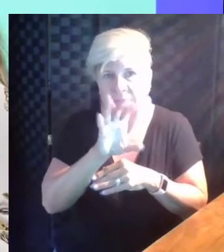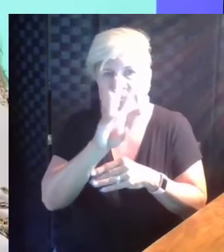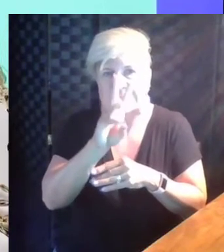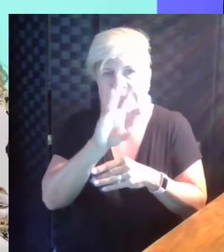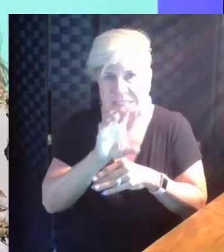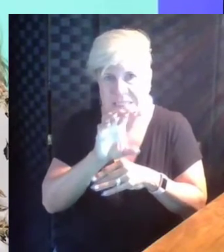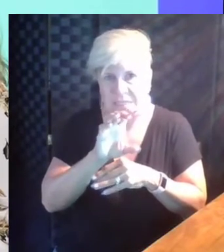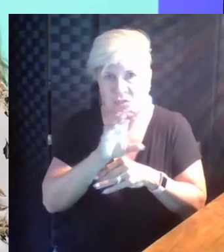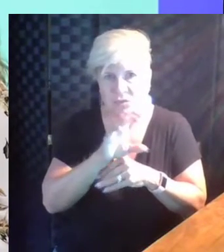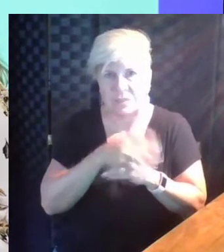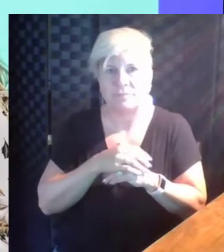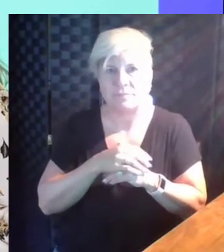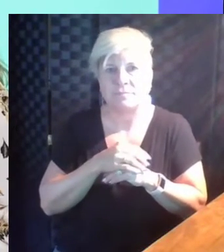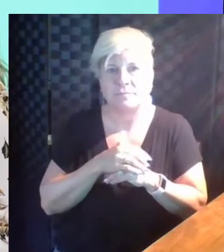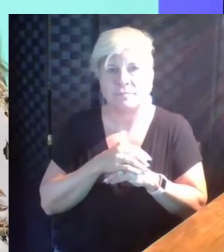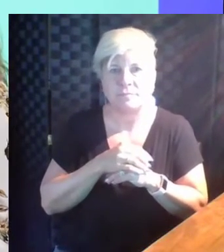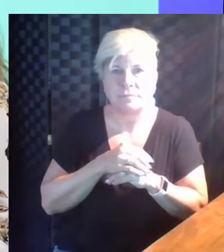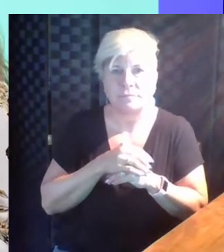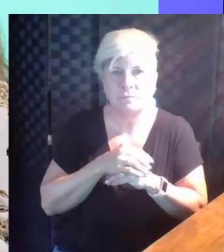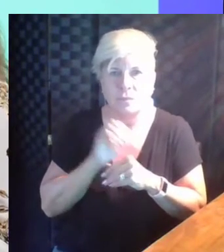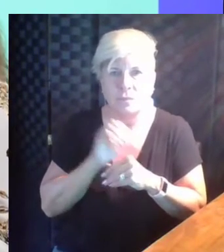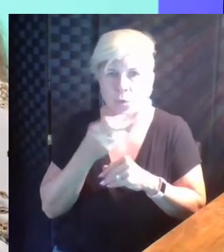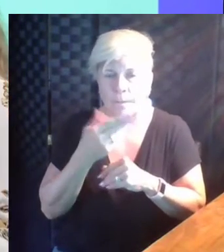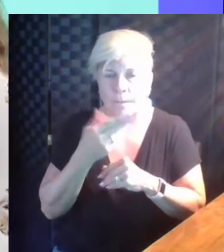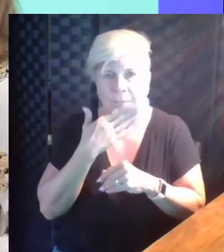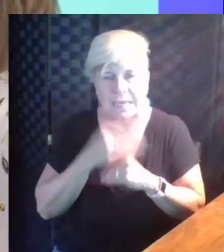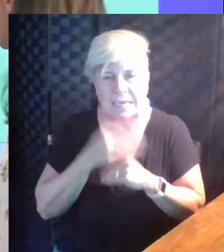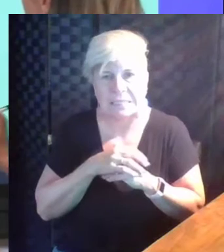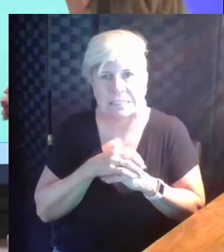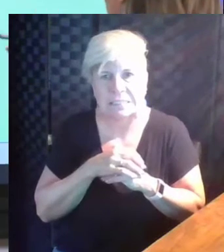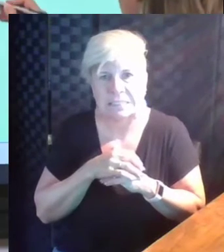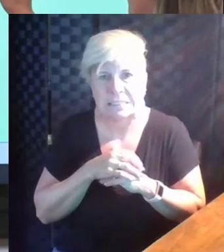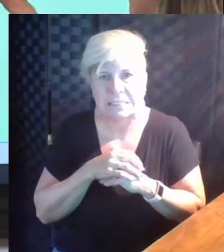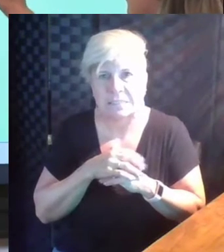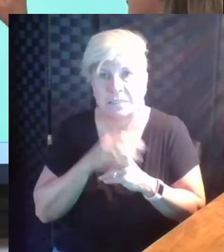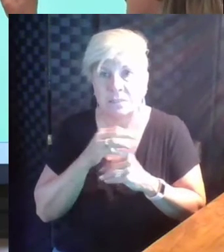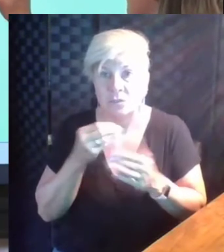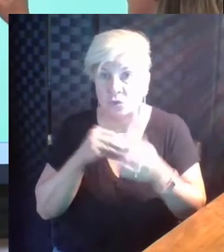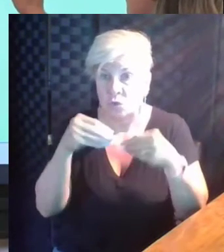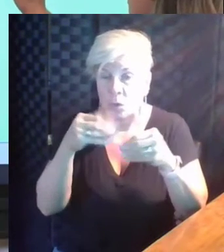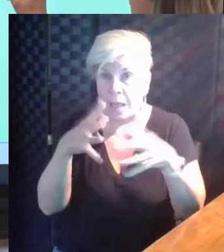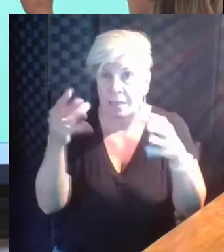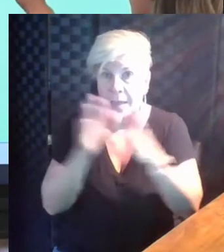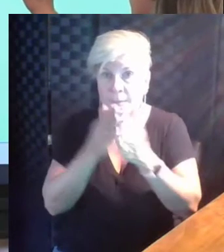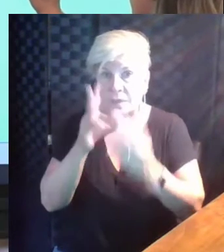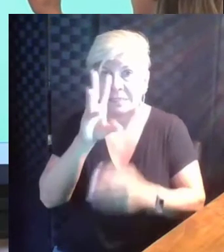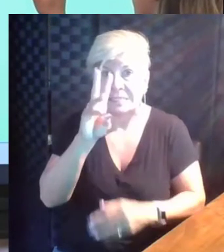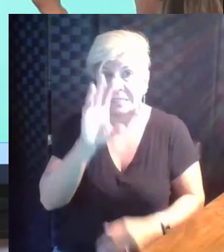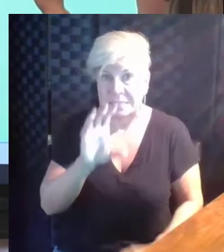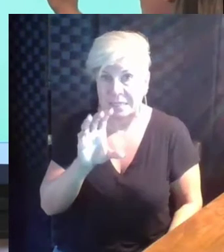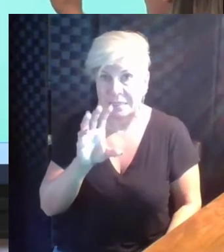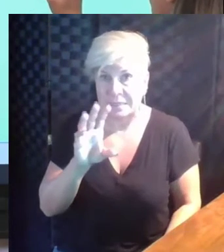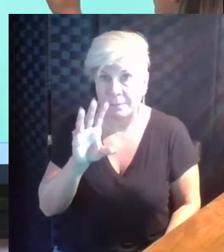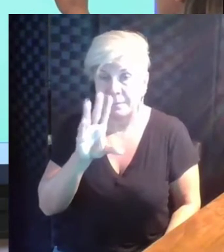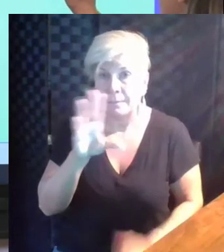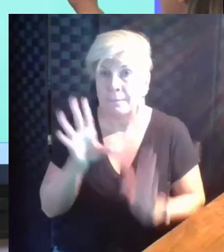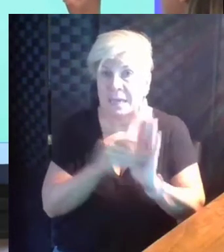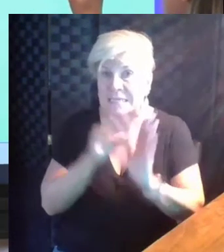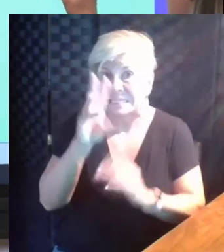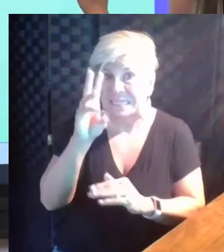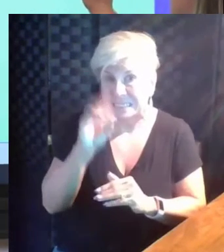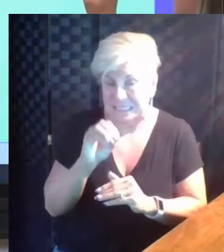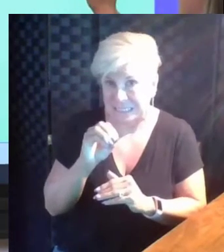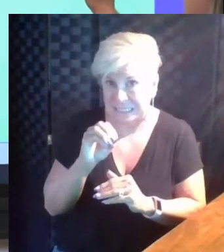400, 500, 600. Oh my gosh. He sold a lot of books. 600